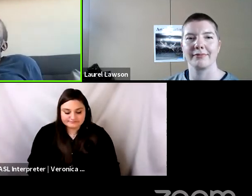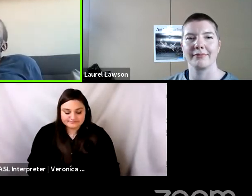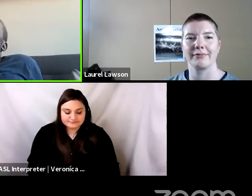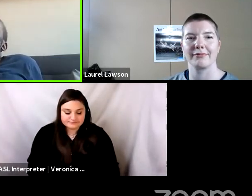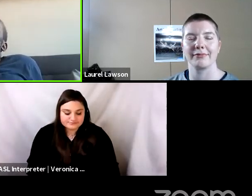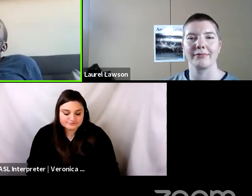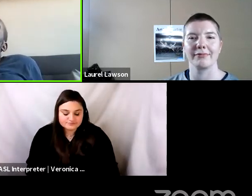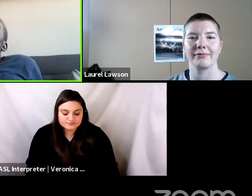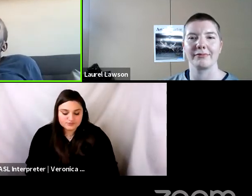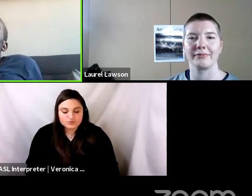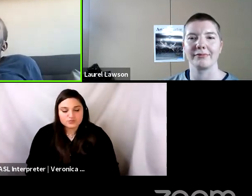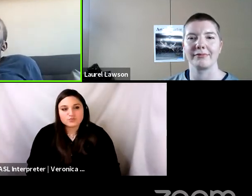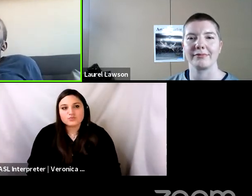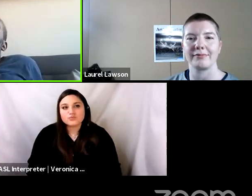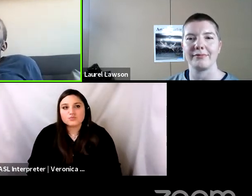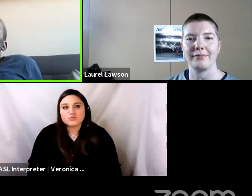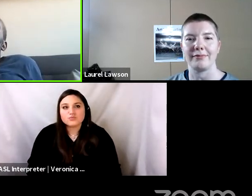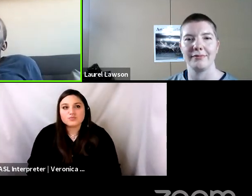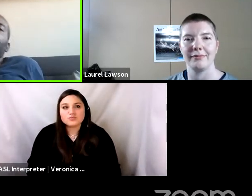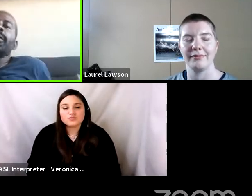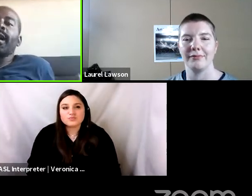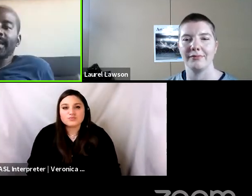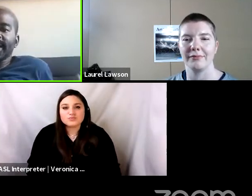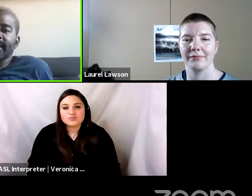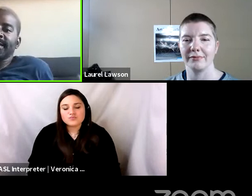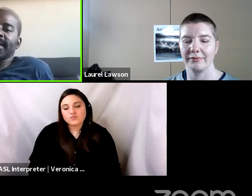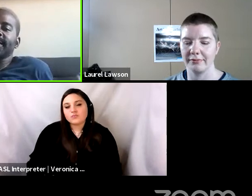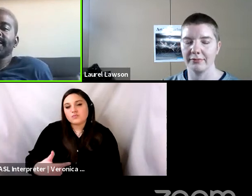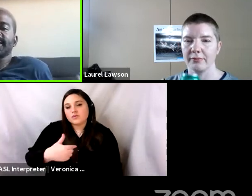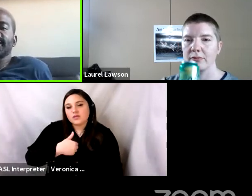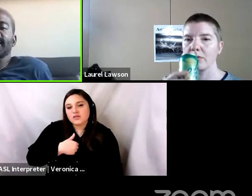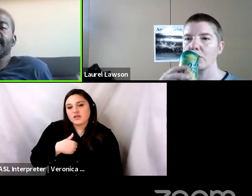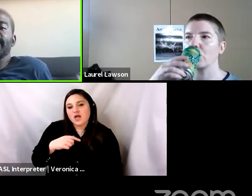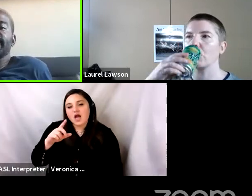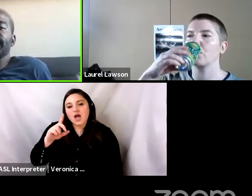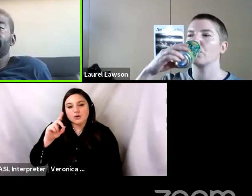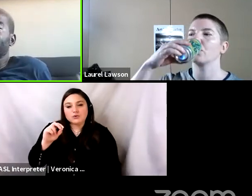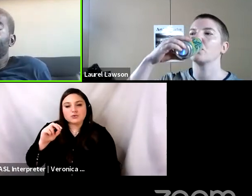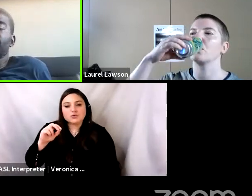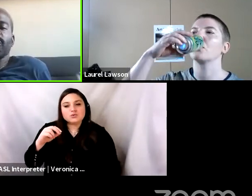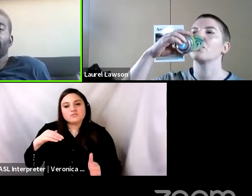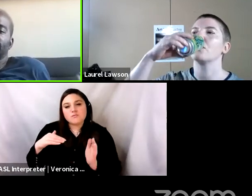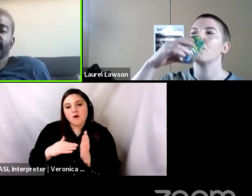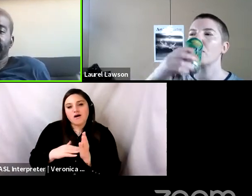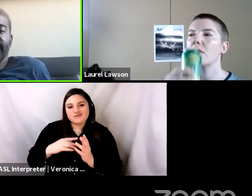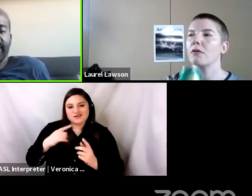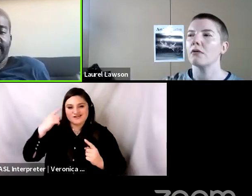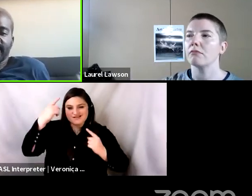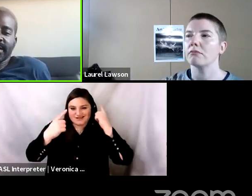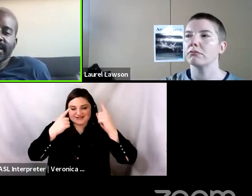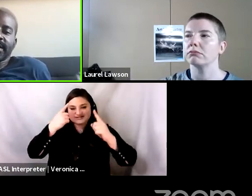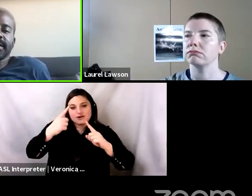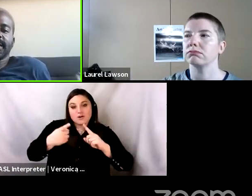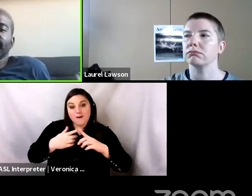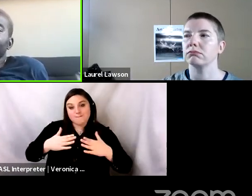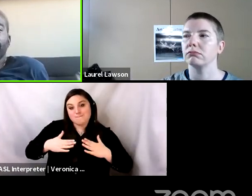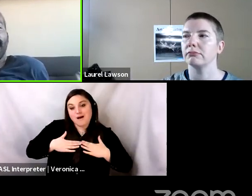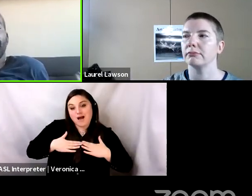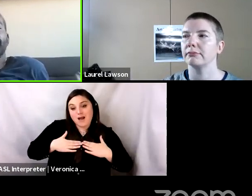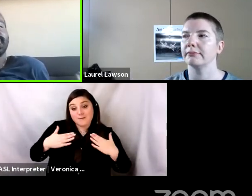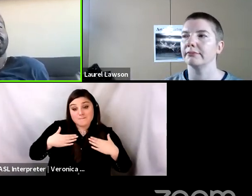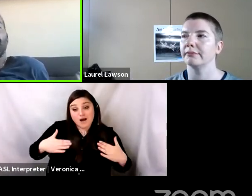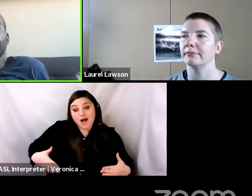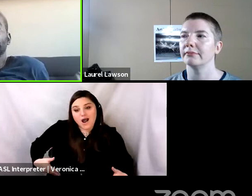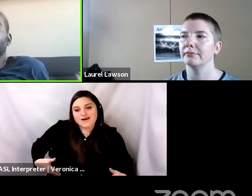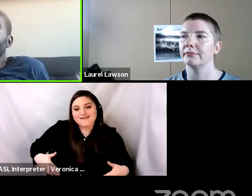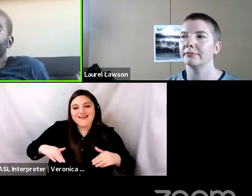ways in which my body articulates a form that's already there, like